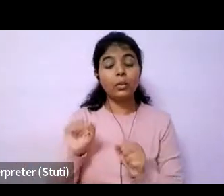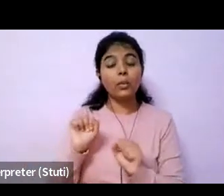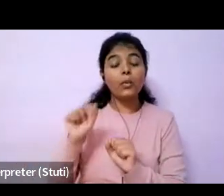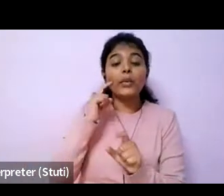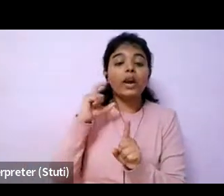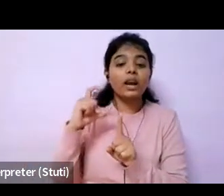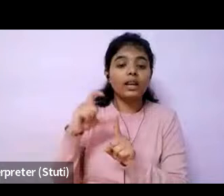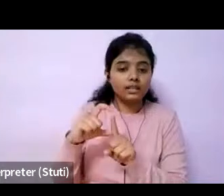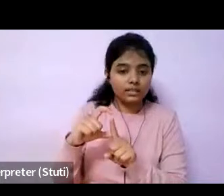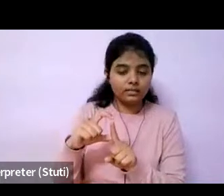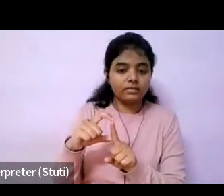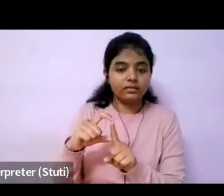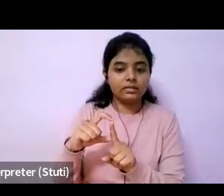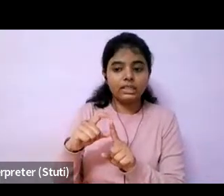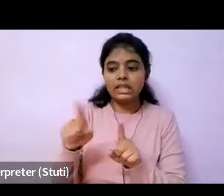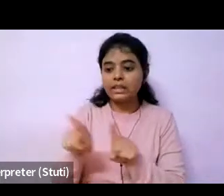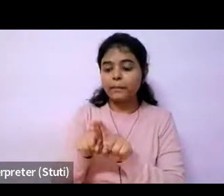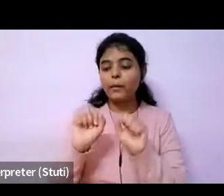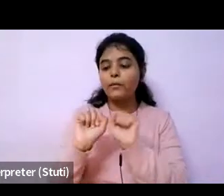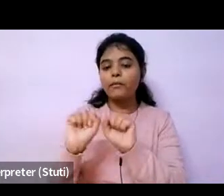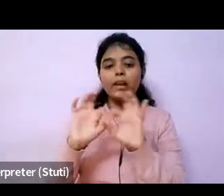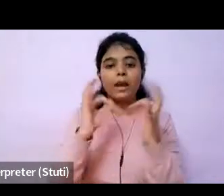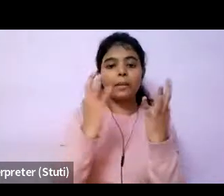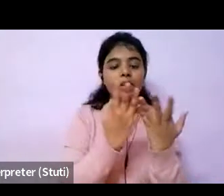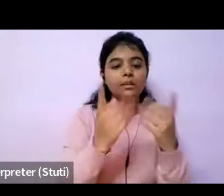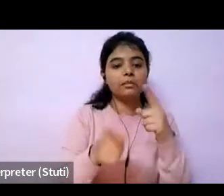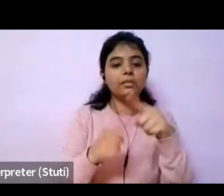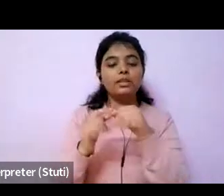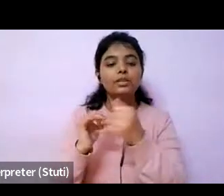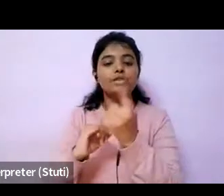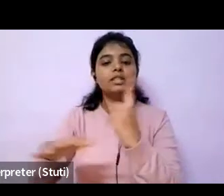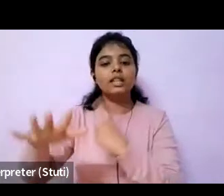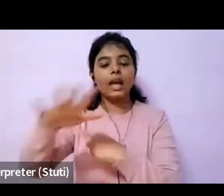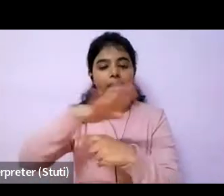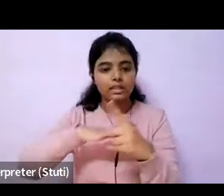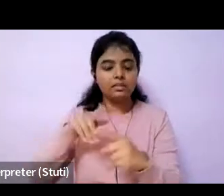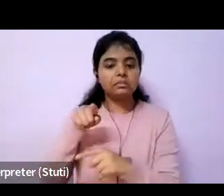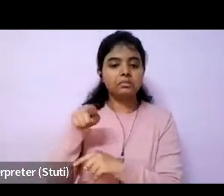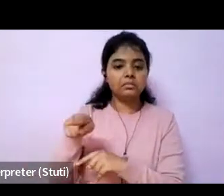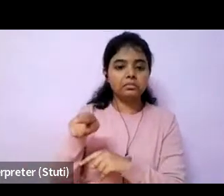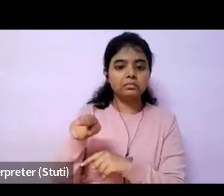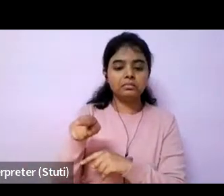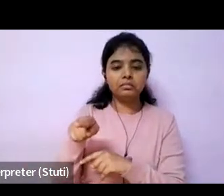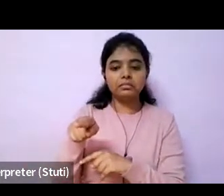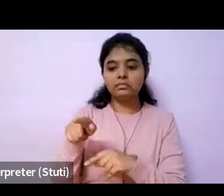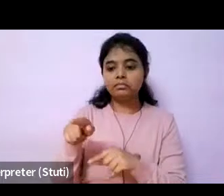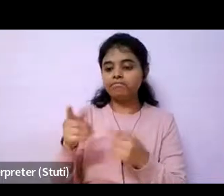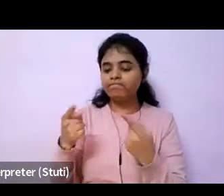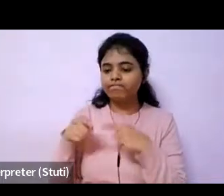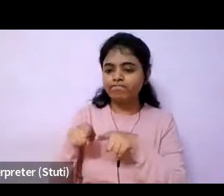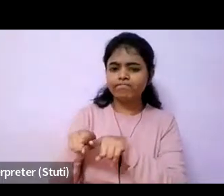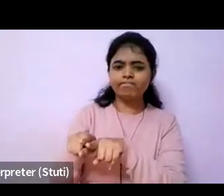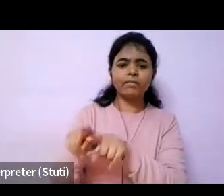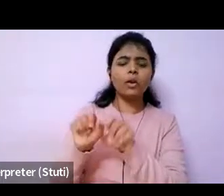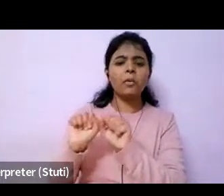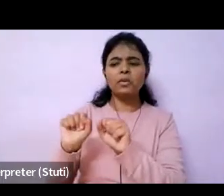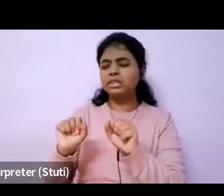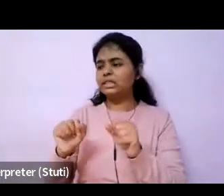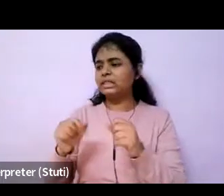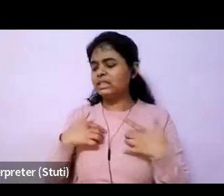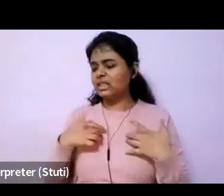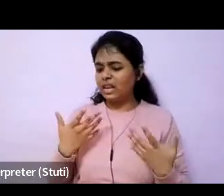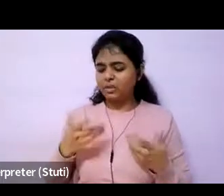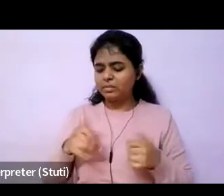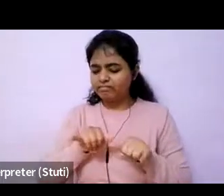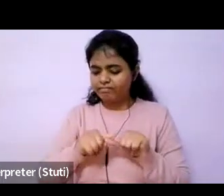identity in a family or a social setup while growing up, and kind of coping with one's own disability, and